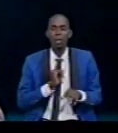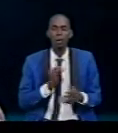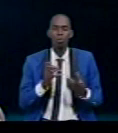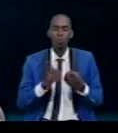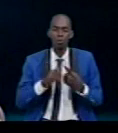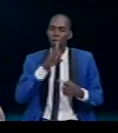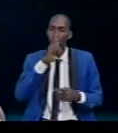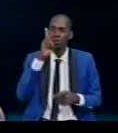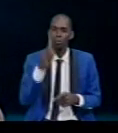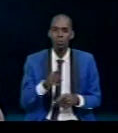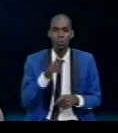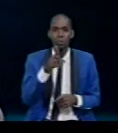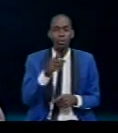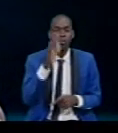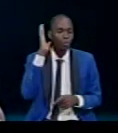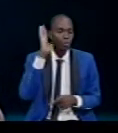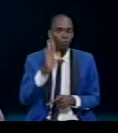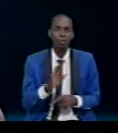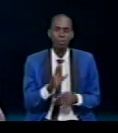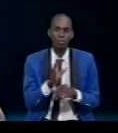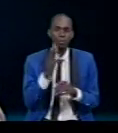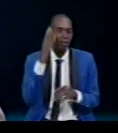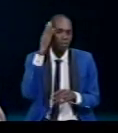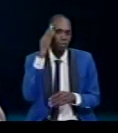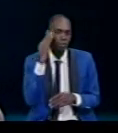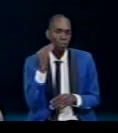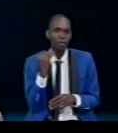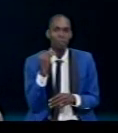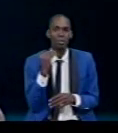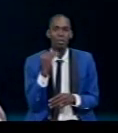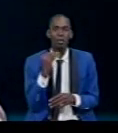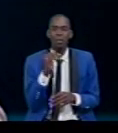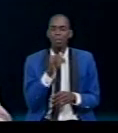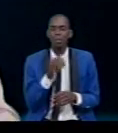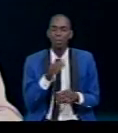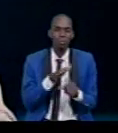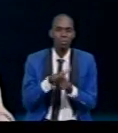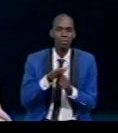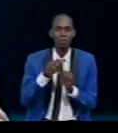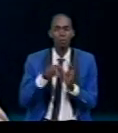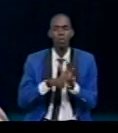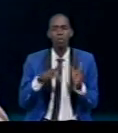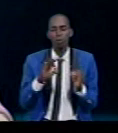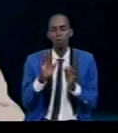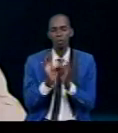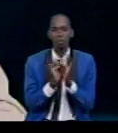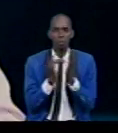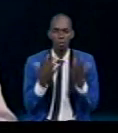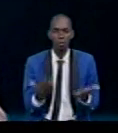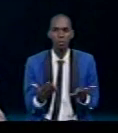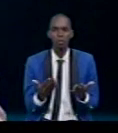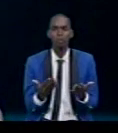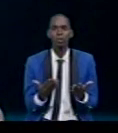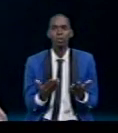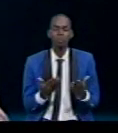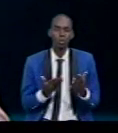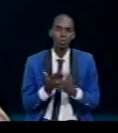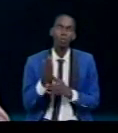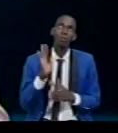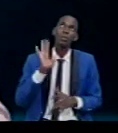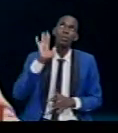you, you will witness and experience a fulfillment of this scripture through his